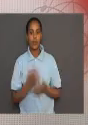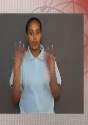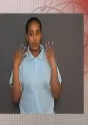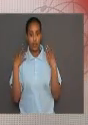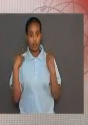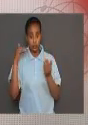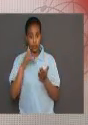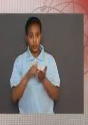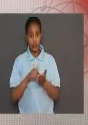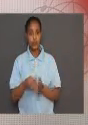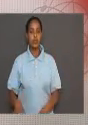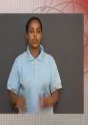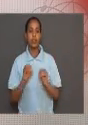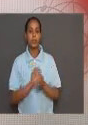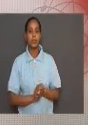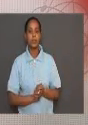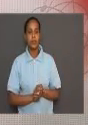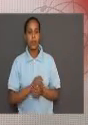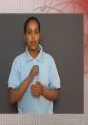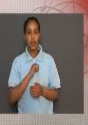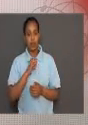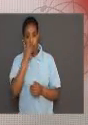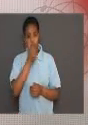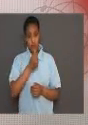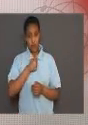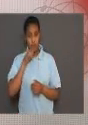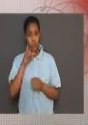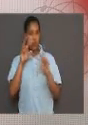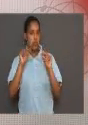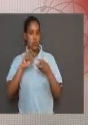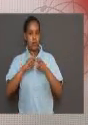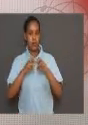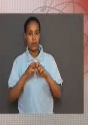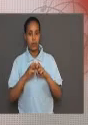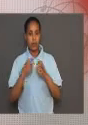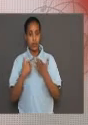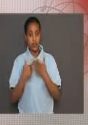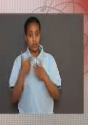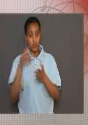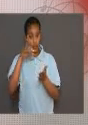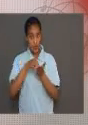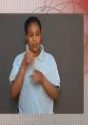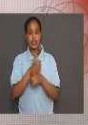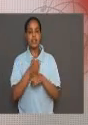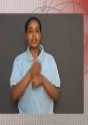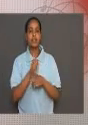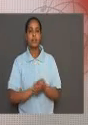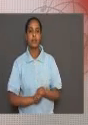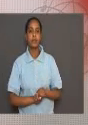Hello once more, students. I am confident that you had no trouble with this review